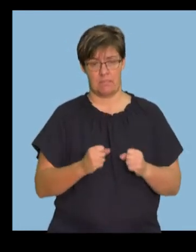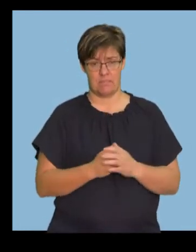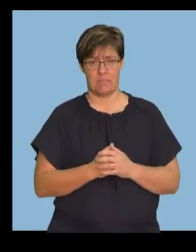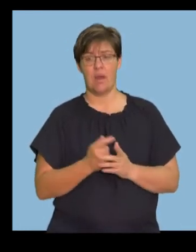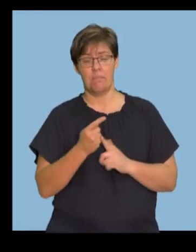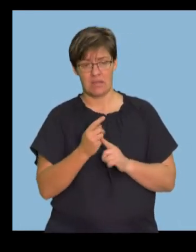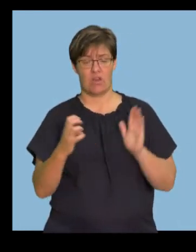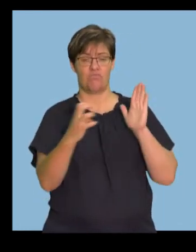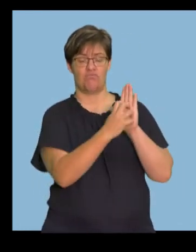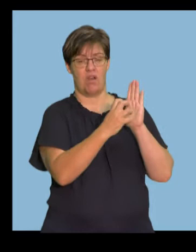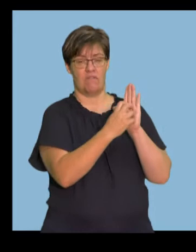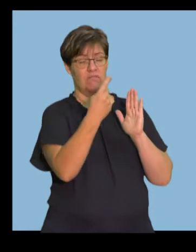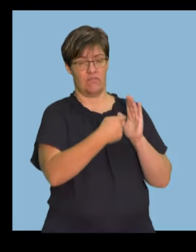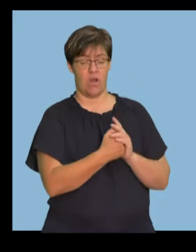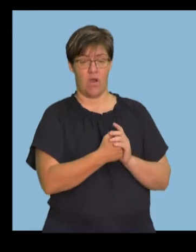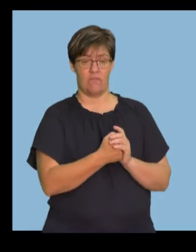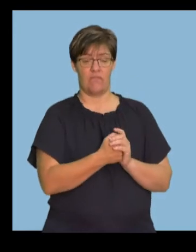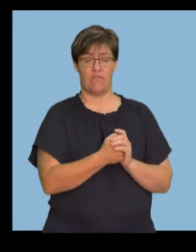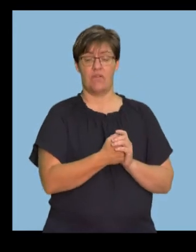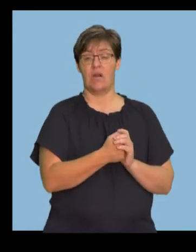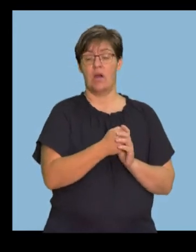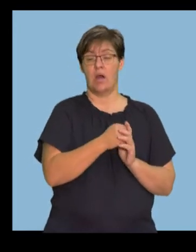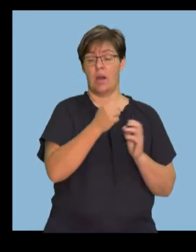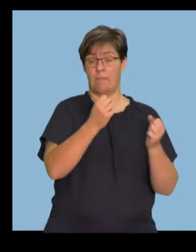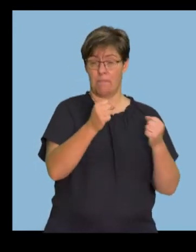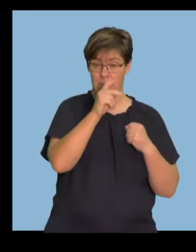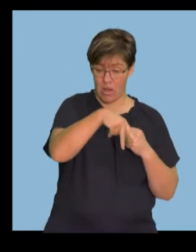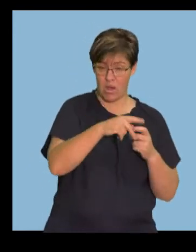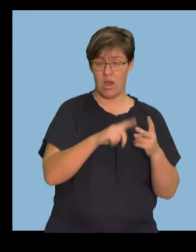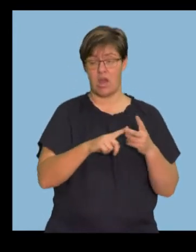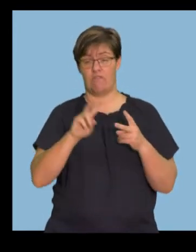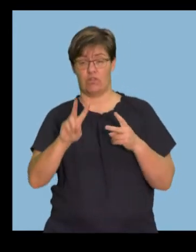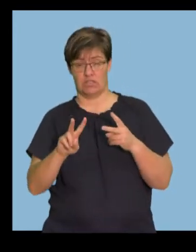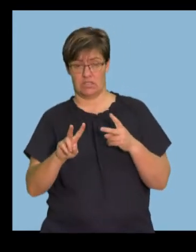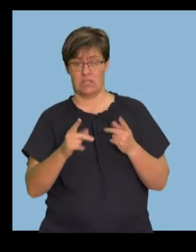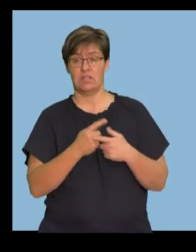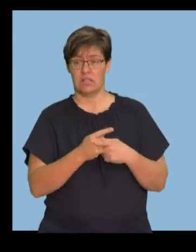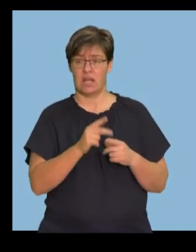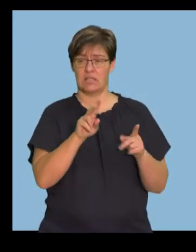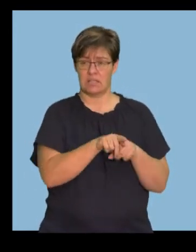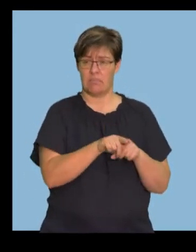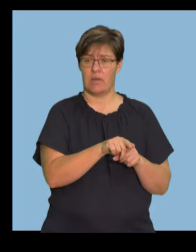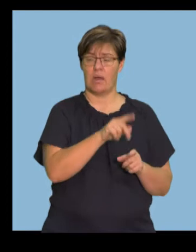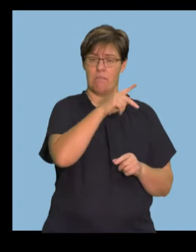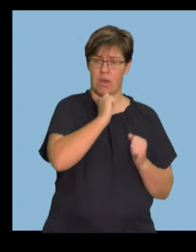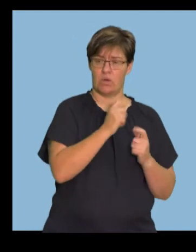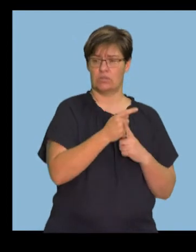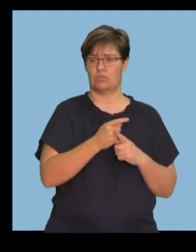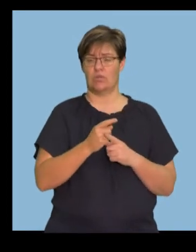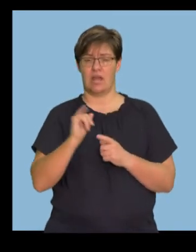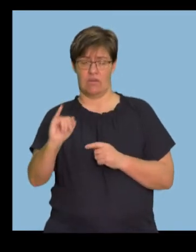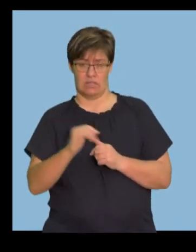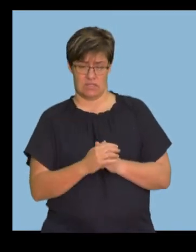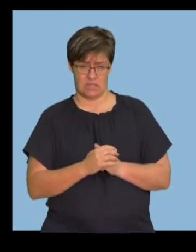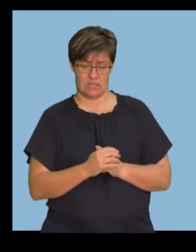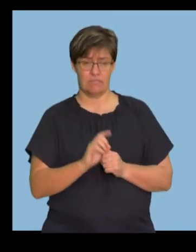Okay, sketch the following graphs: the graph of power versus voltage and the graph of power versus current. But if